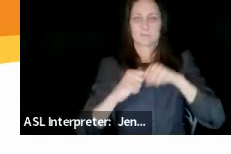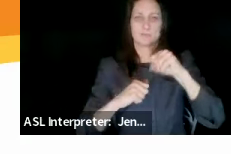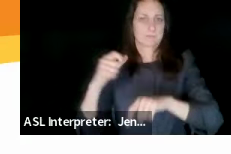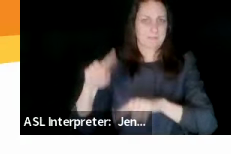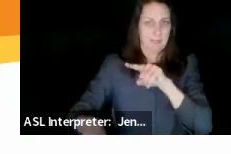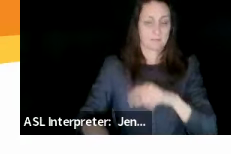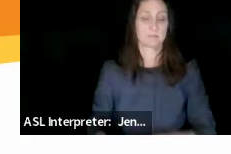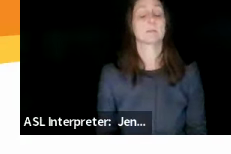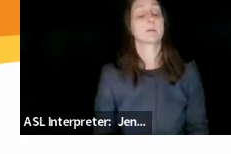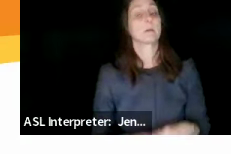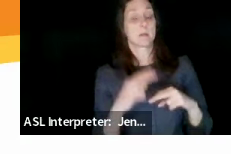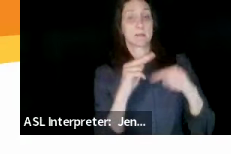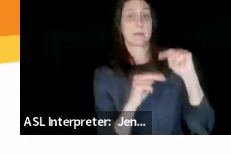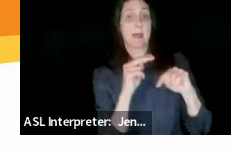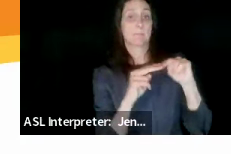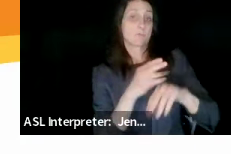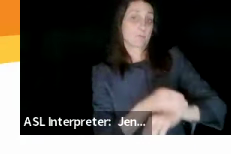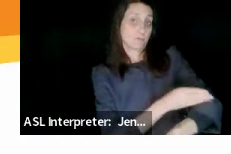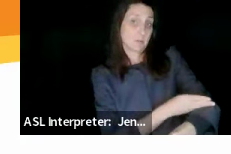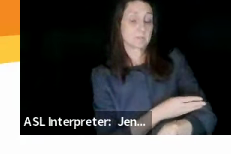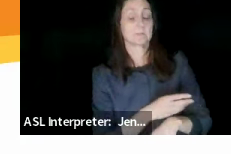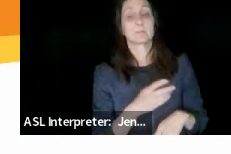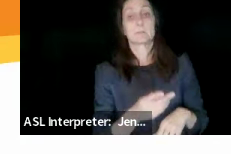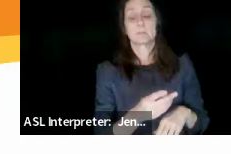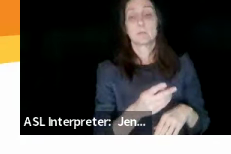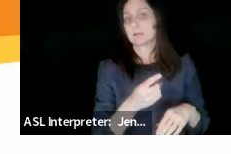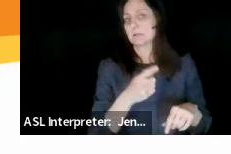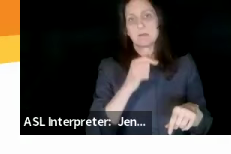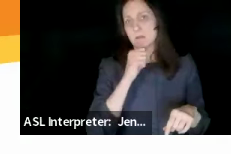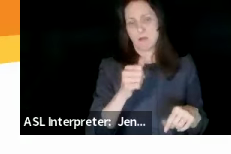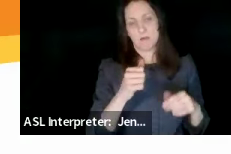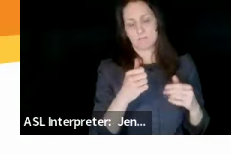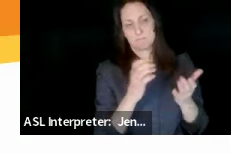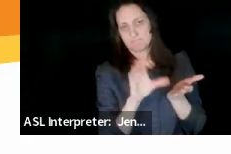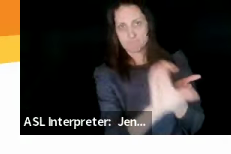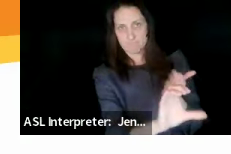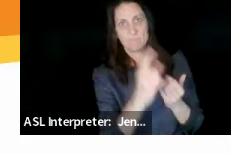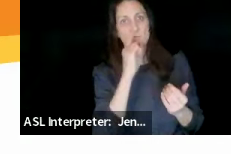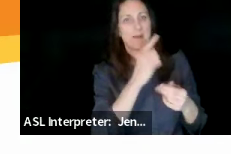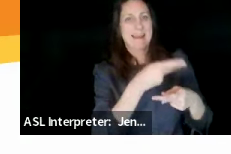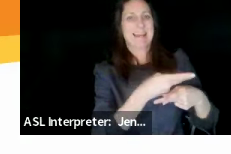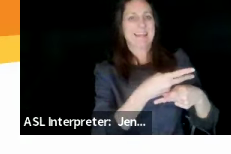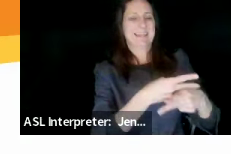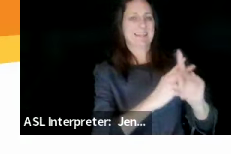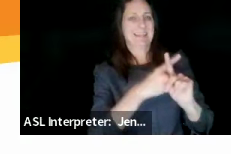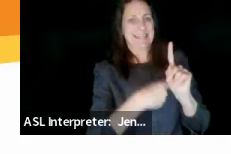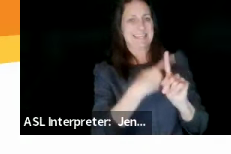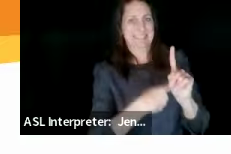long-term purchases are not allowable for leased or rented properties. This helps ensure that the grant funds directly